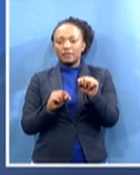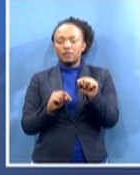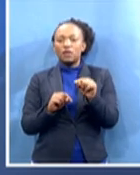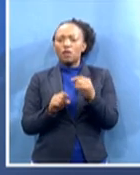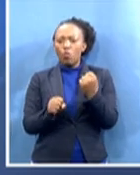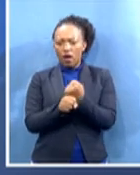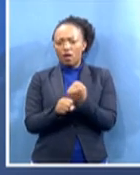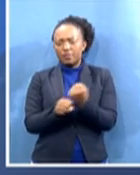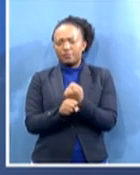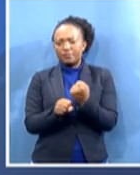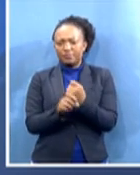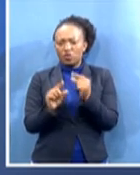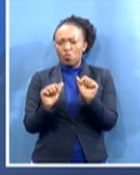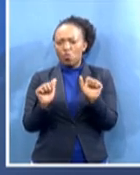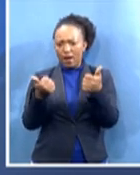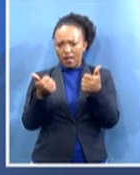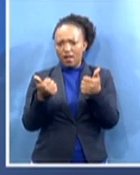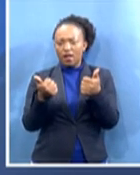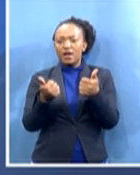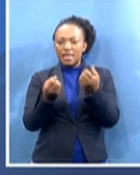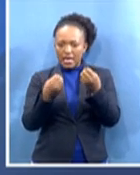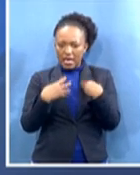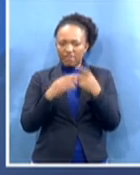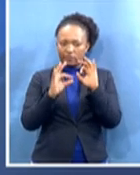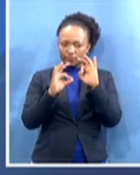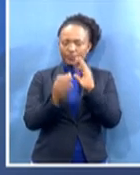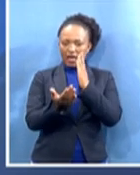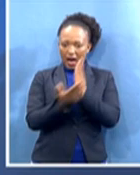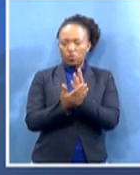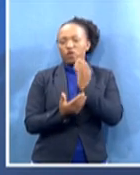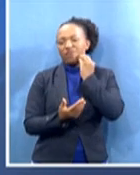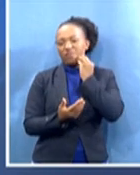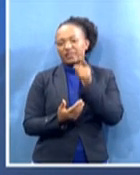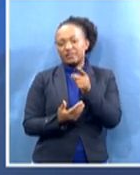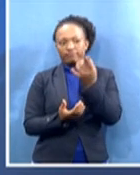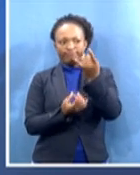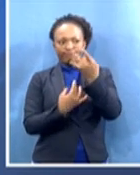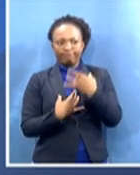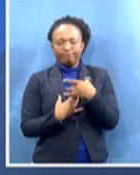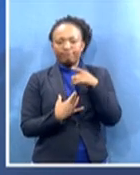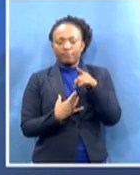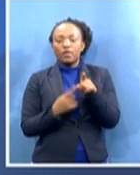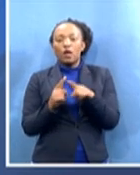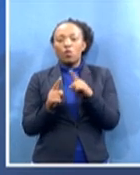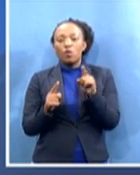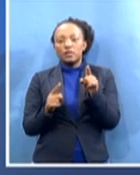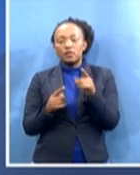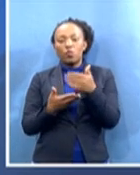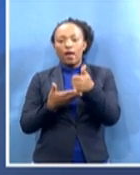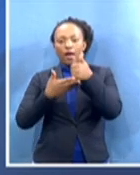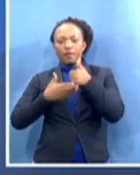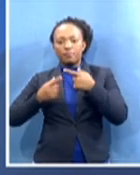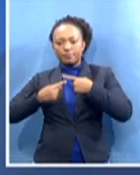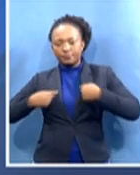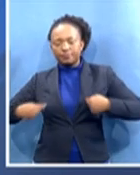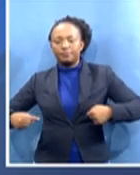accurate information. And that information is being helpful in order to make sure good decisions